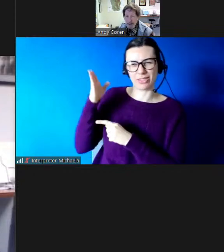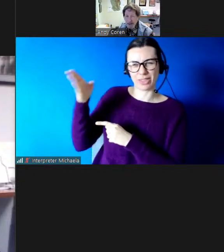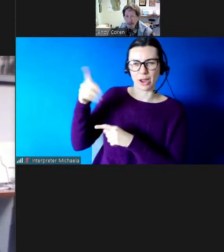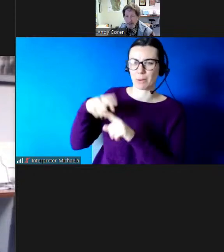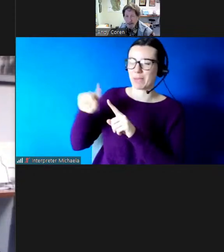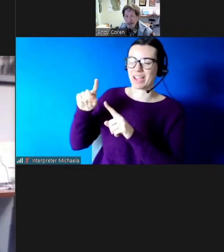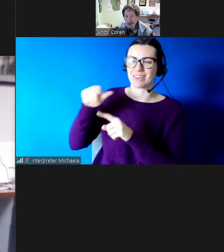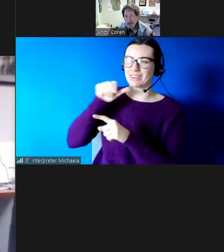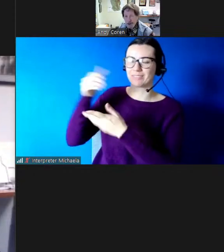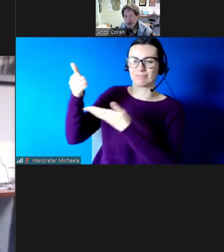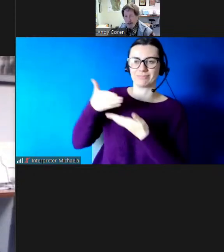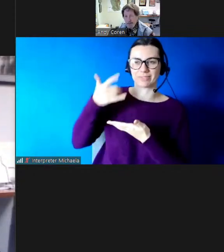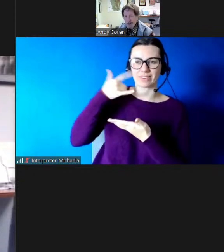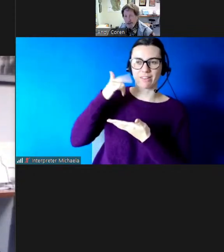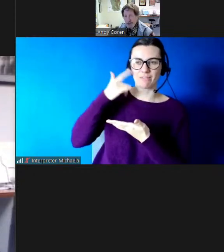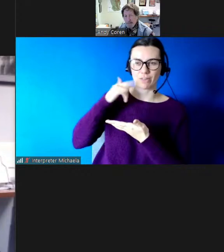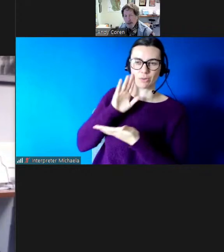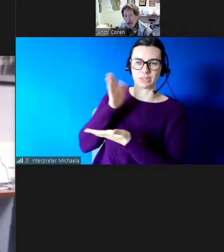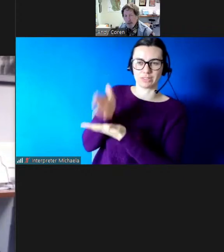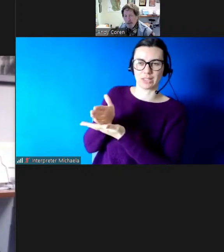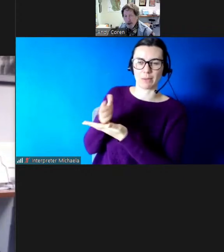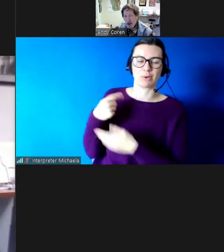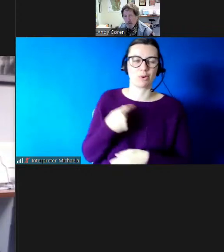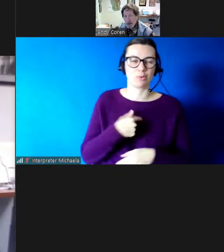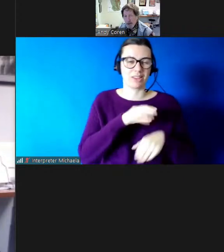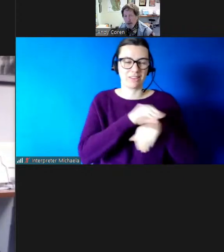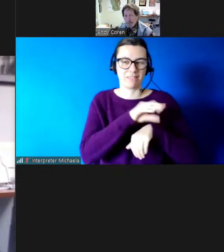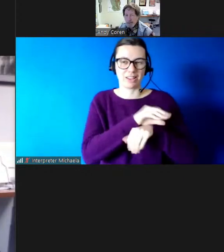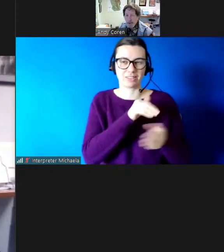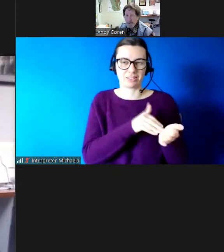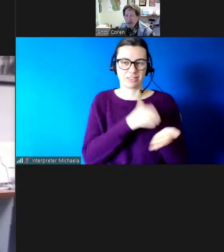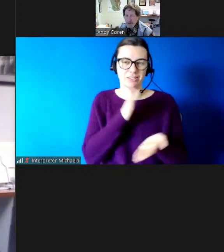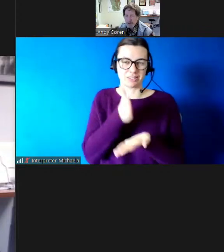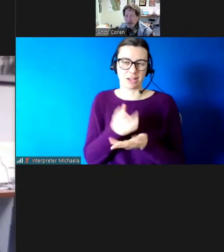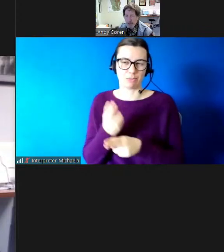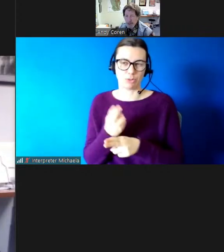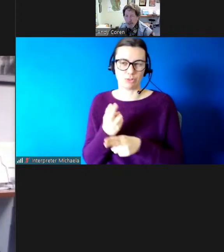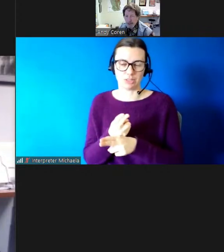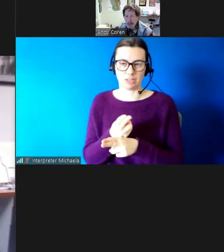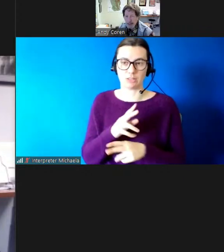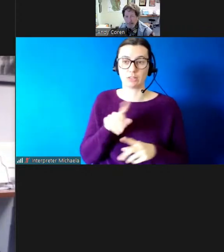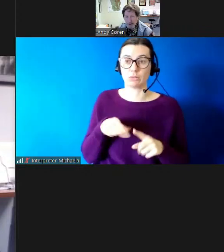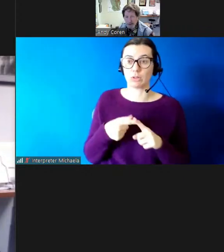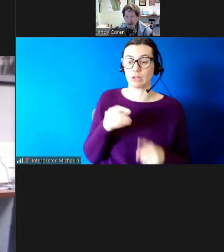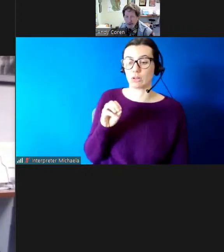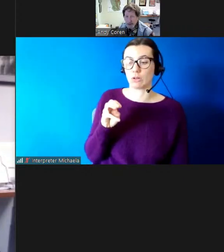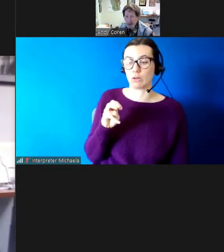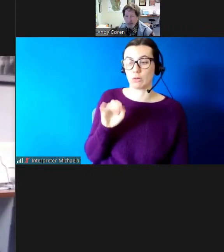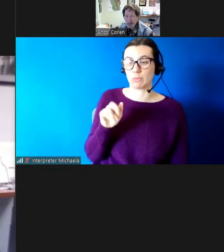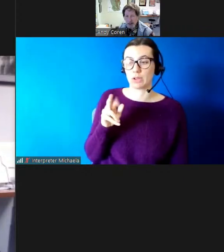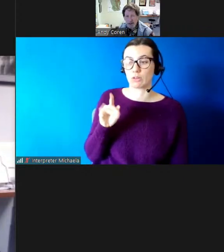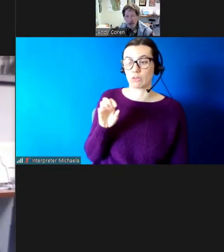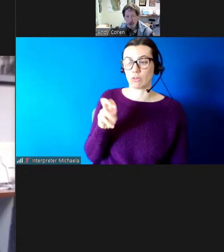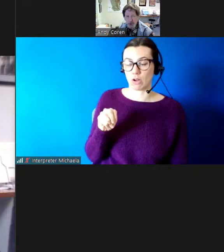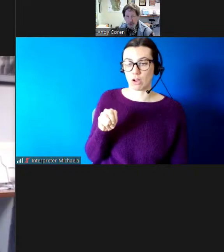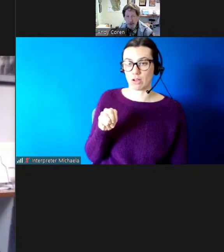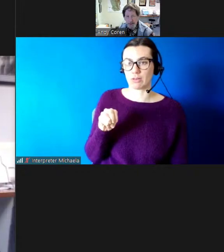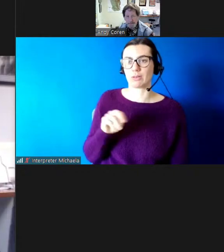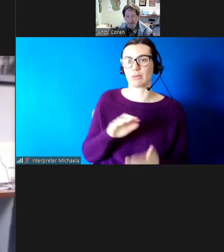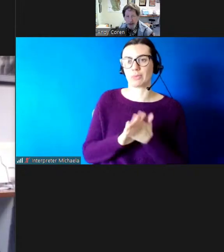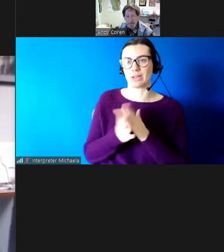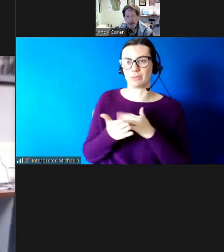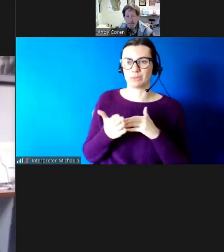will advise our clinicians to stop using them when the Omicron prevalence is greater than 80%. So that will be coming